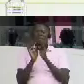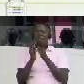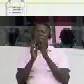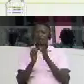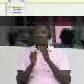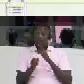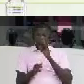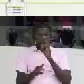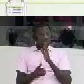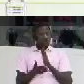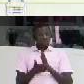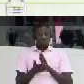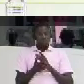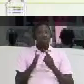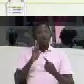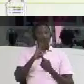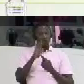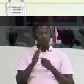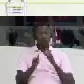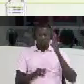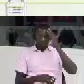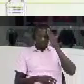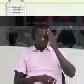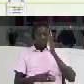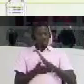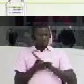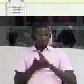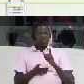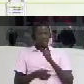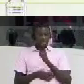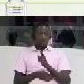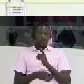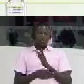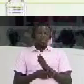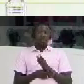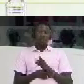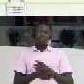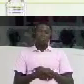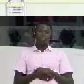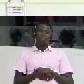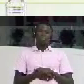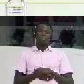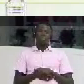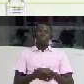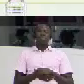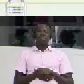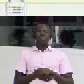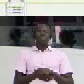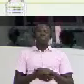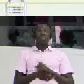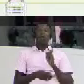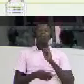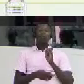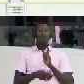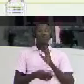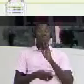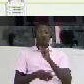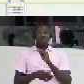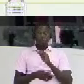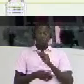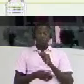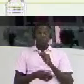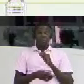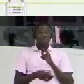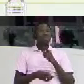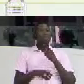came late and you explained and we found out that your explanation was genuine, Then lu ñu mën a def foofu rek mooy woon la rek bu